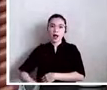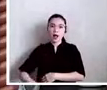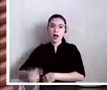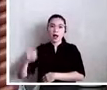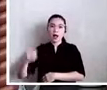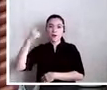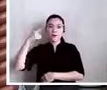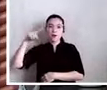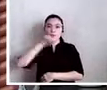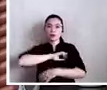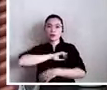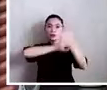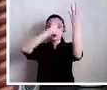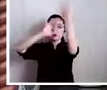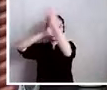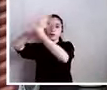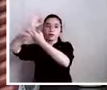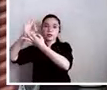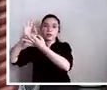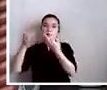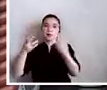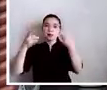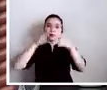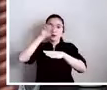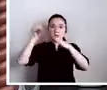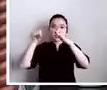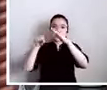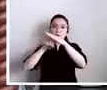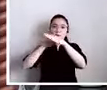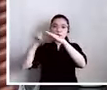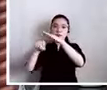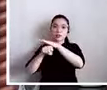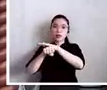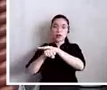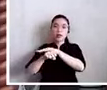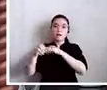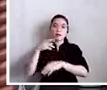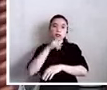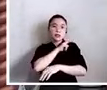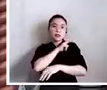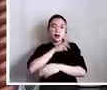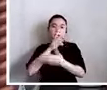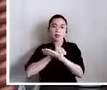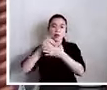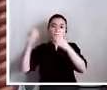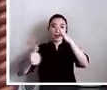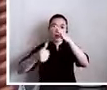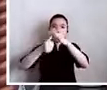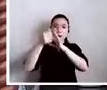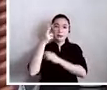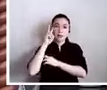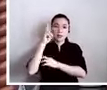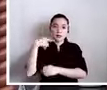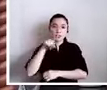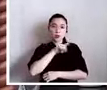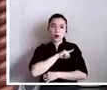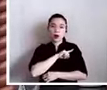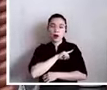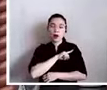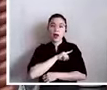awful mystery, though invisible in His own divine nature, He has appeared visibly in ours. And begotten before